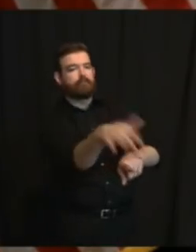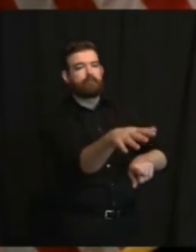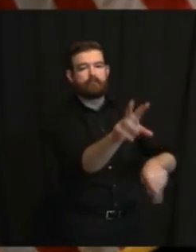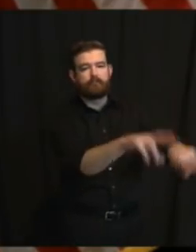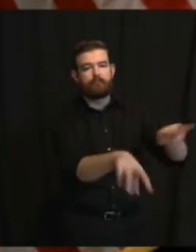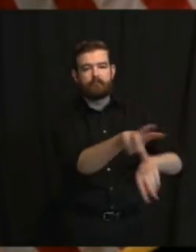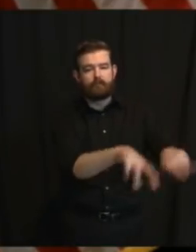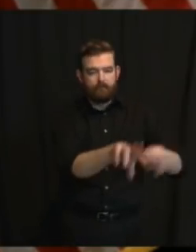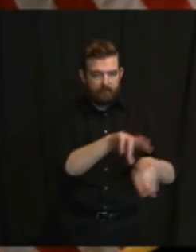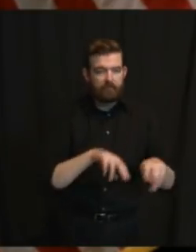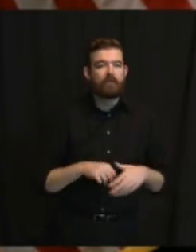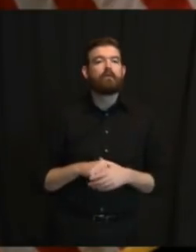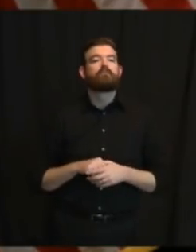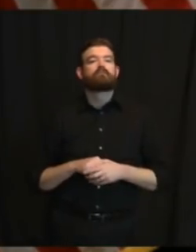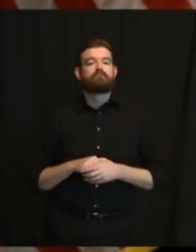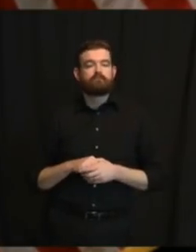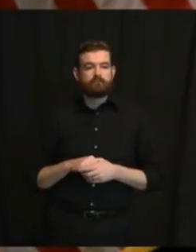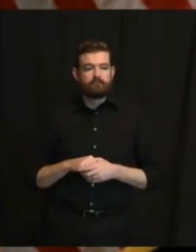I